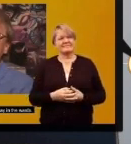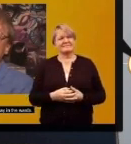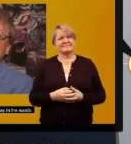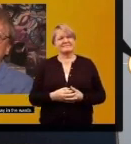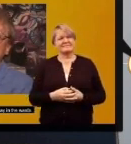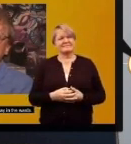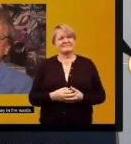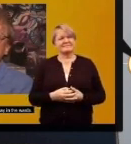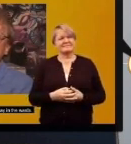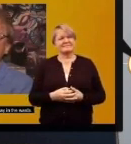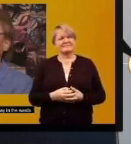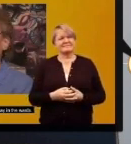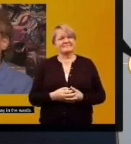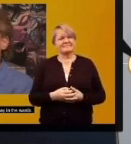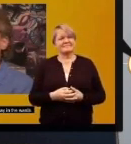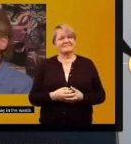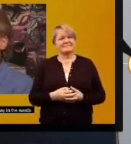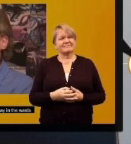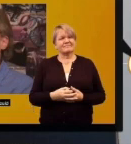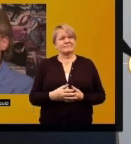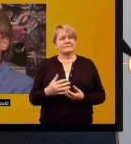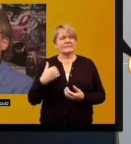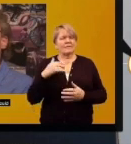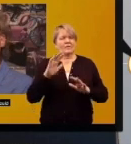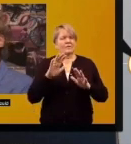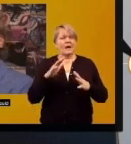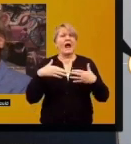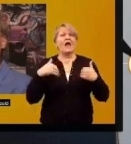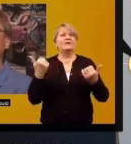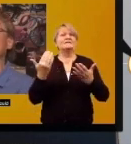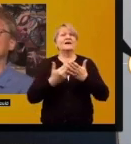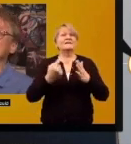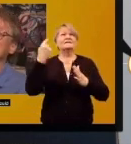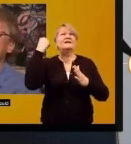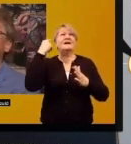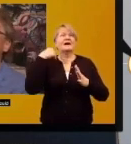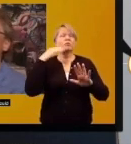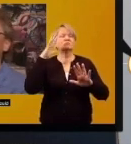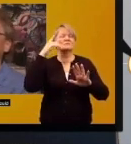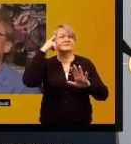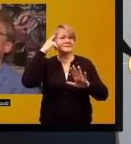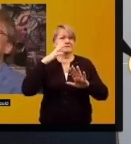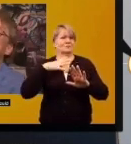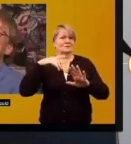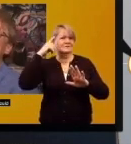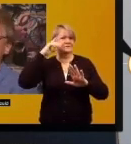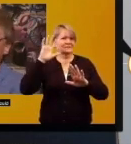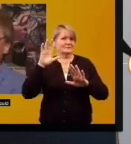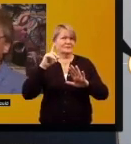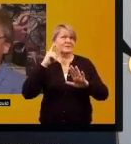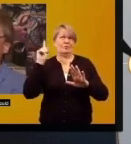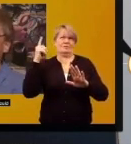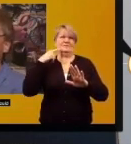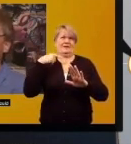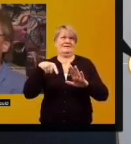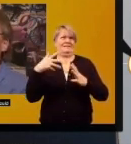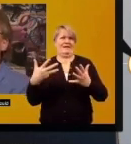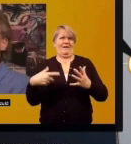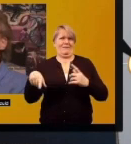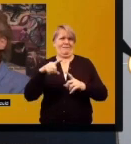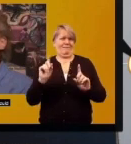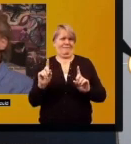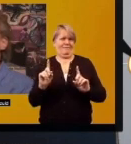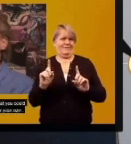we were expected to stay in the wards I dread to think what health and safety would say about it today, because